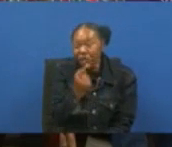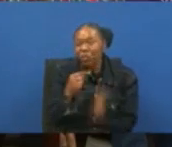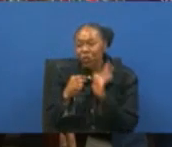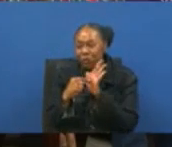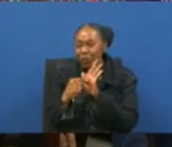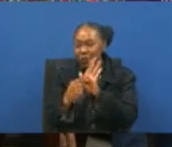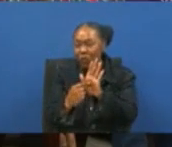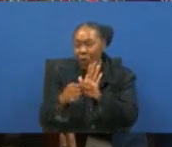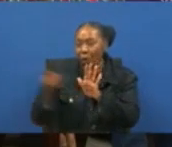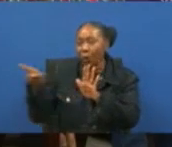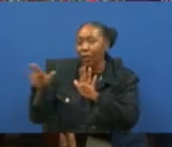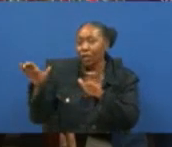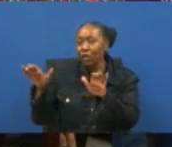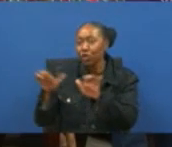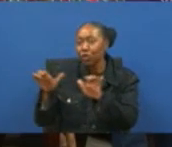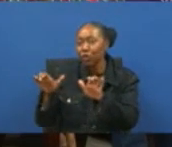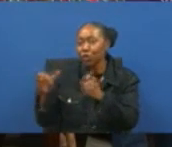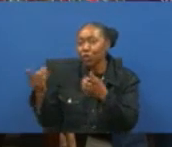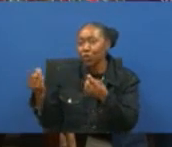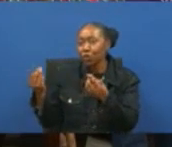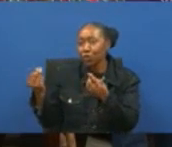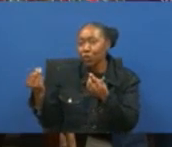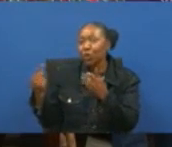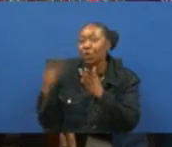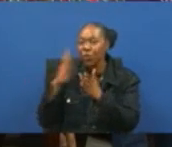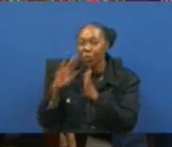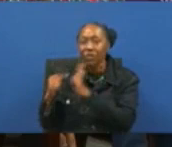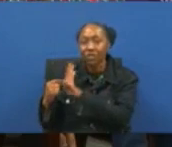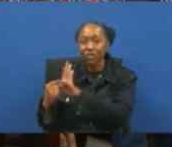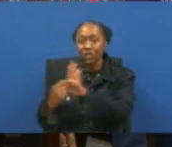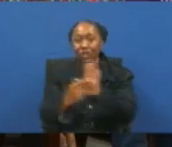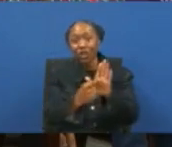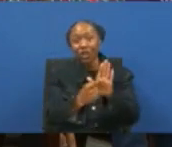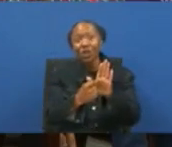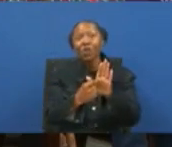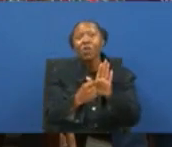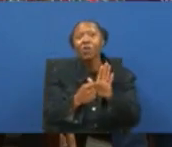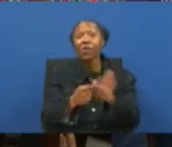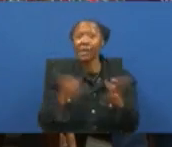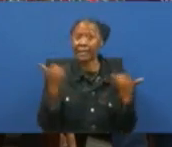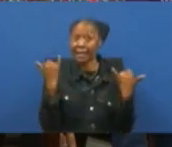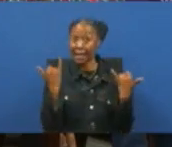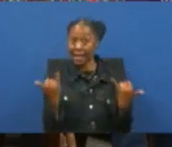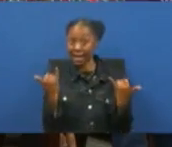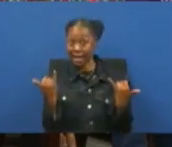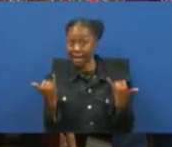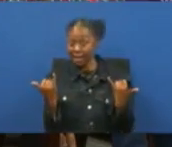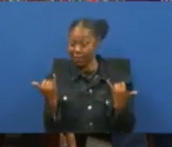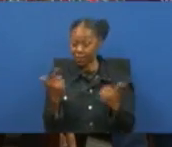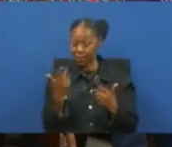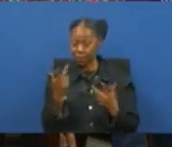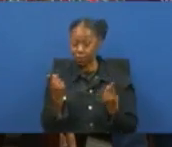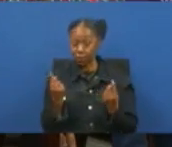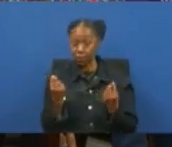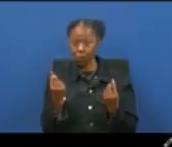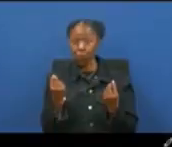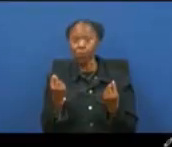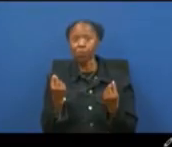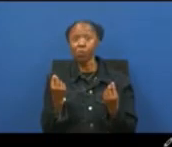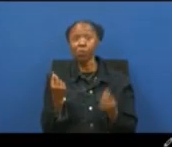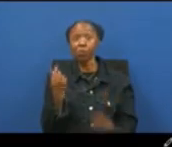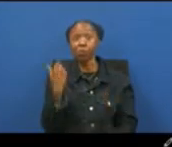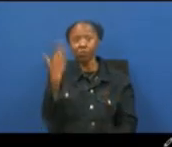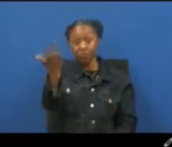do and how they do it. So first, what we're going to do is hit